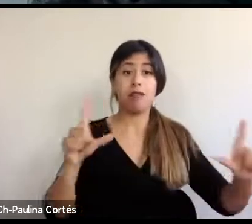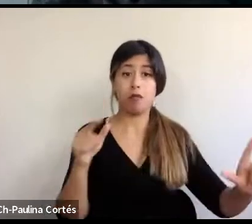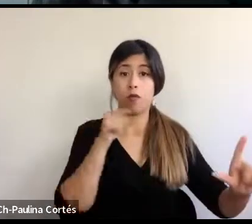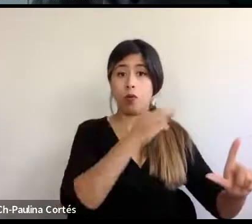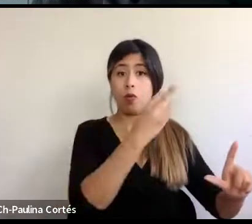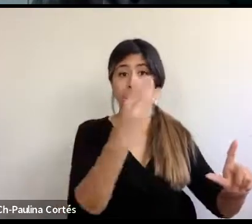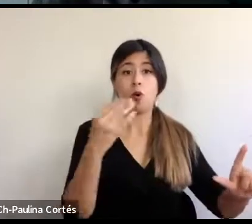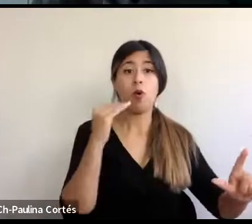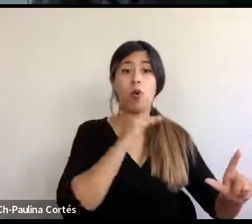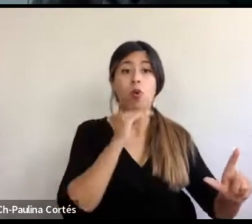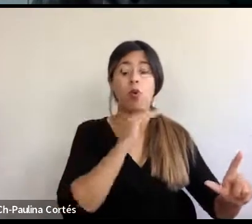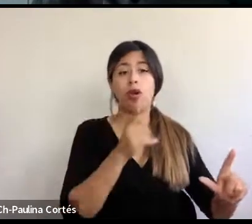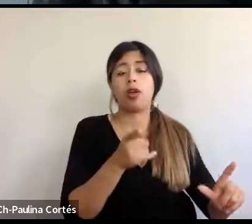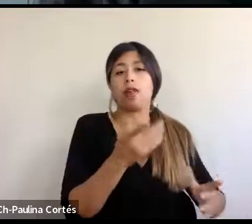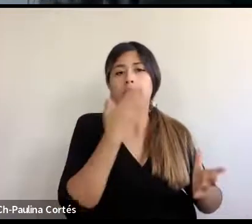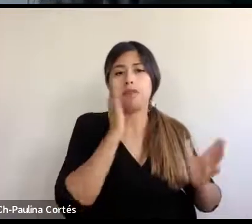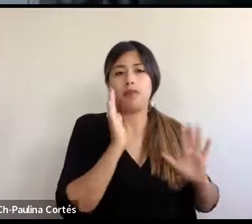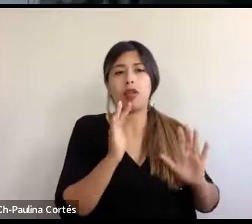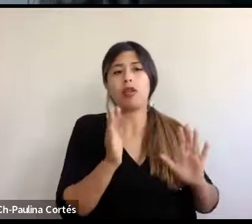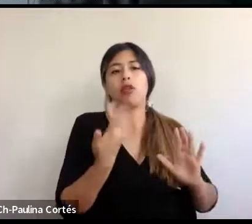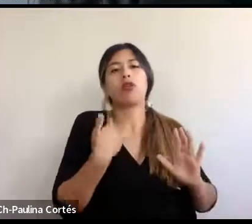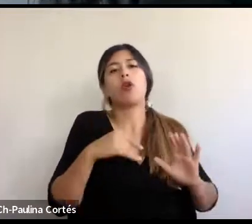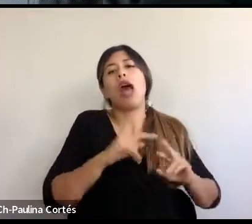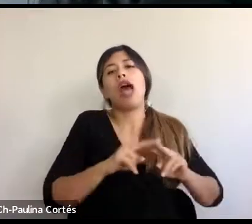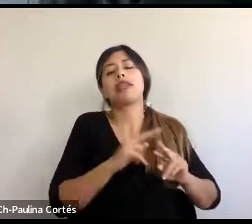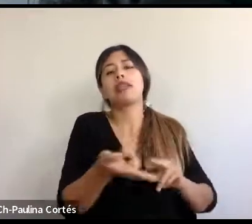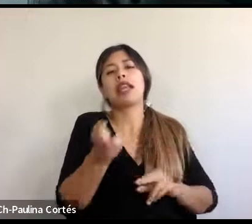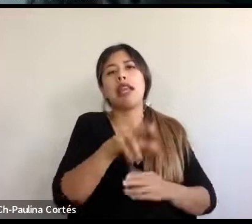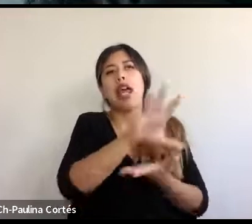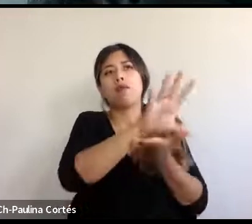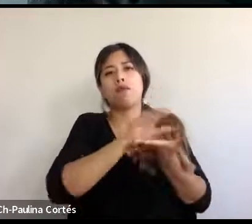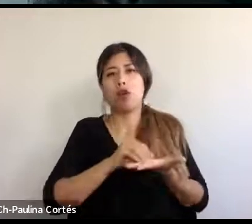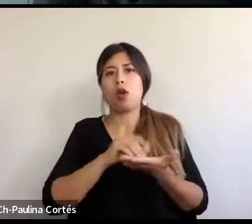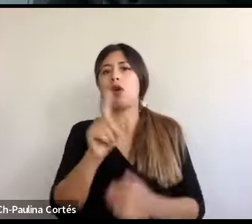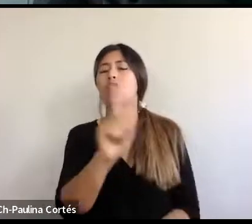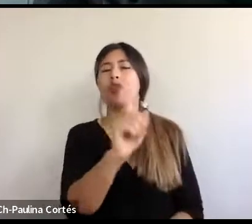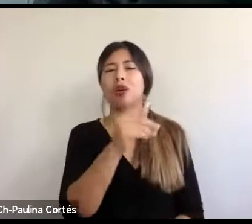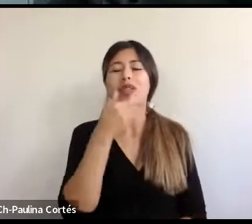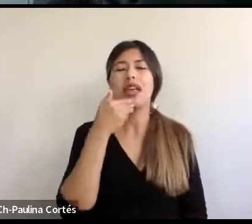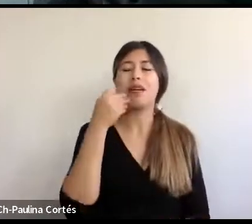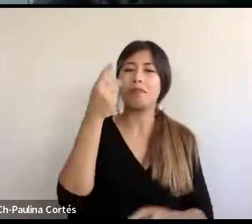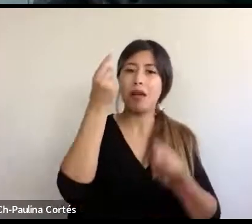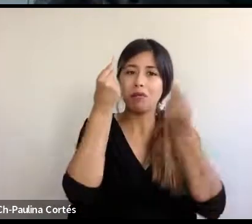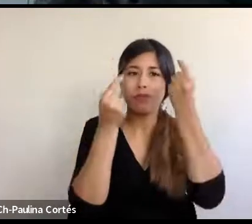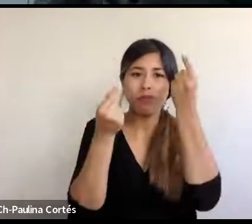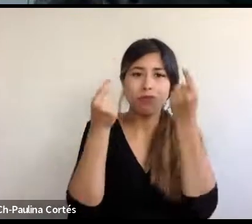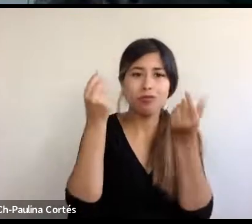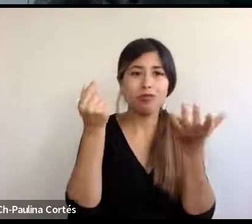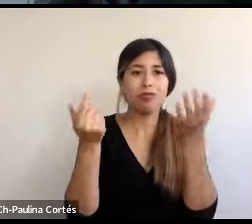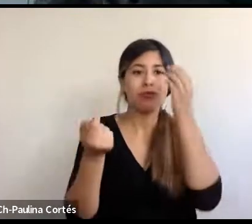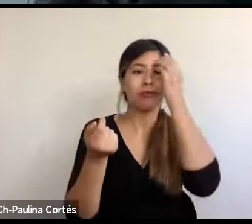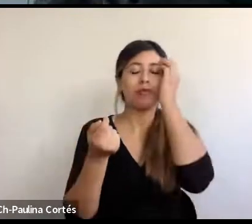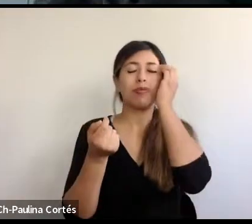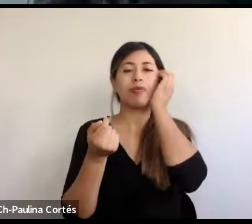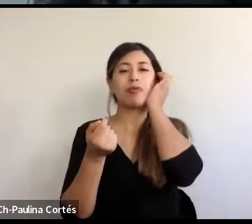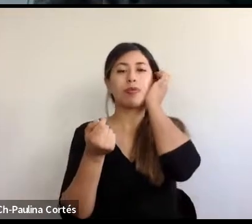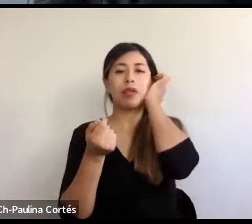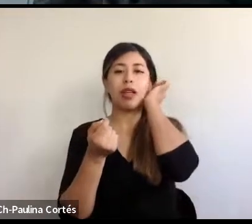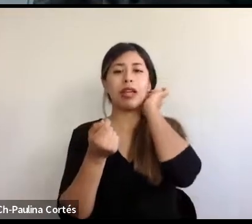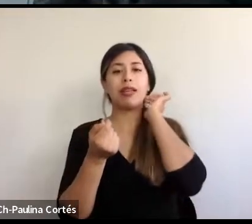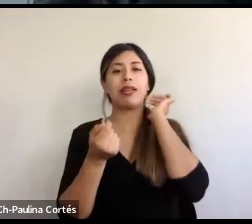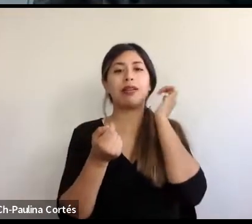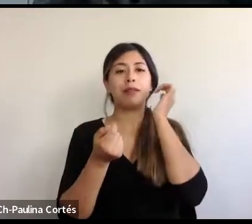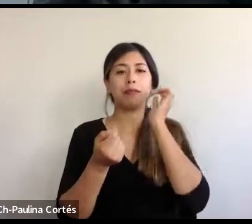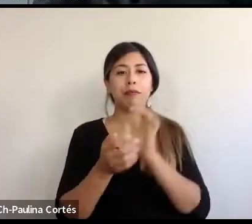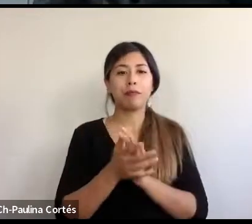the festival, but we also want to create, let's say, this small human right documentaries catalog, and we want to add films